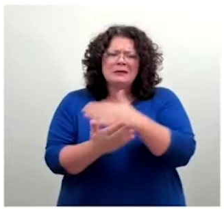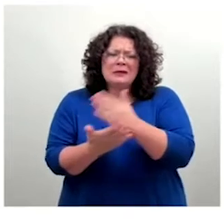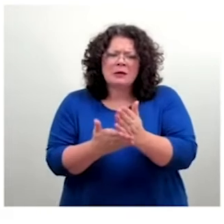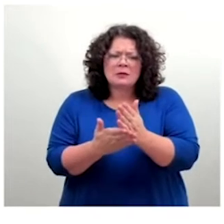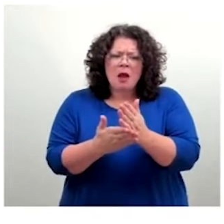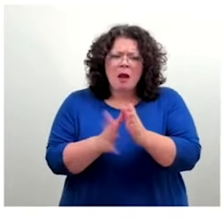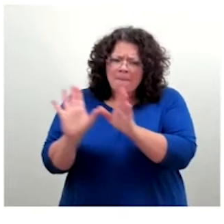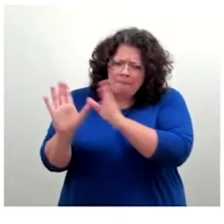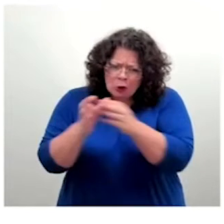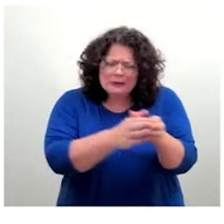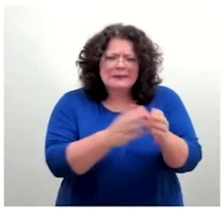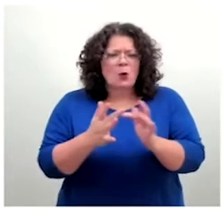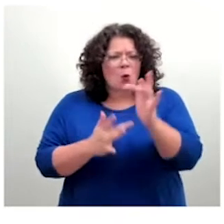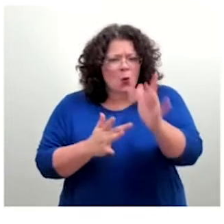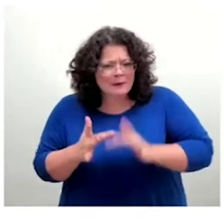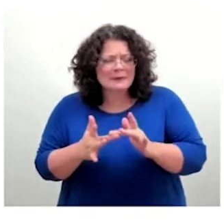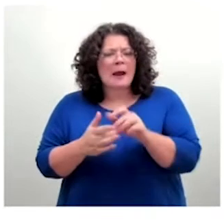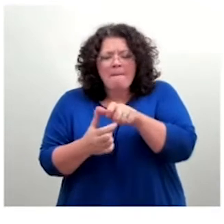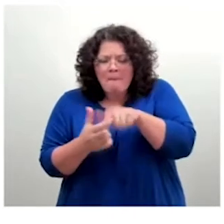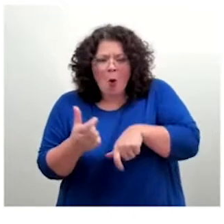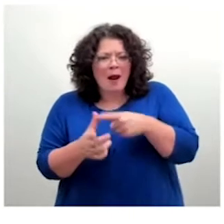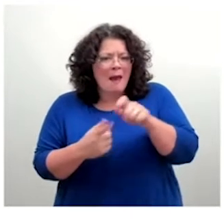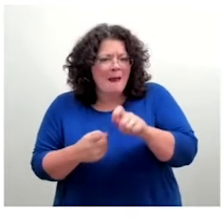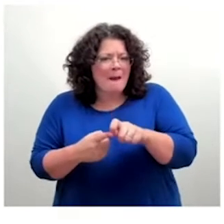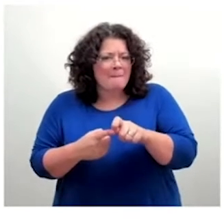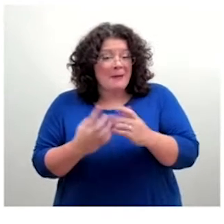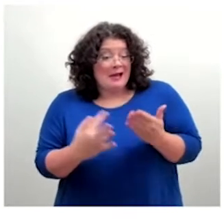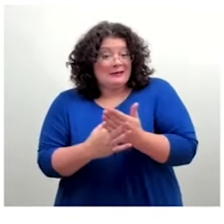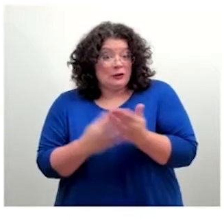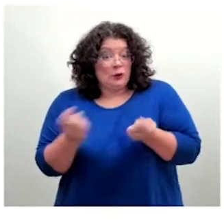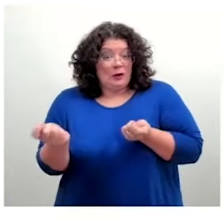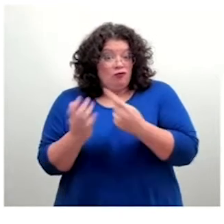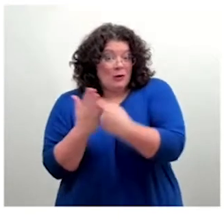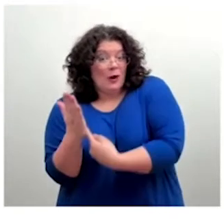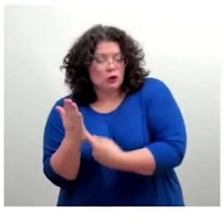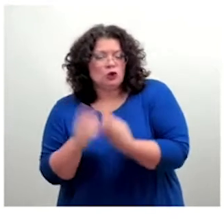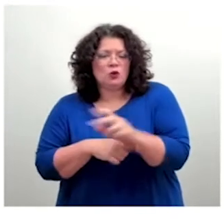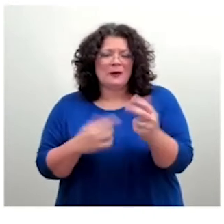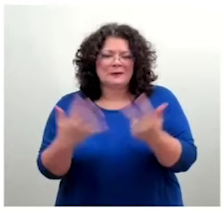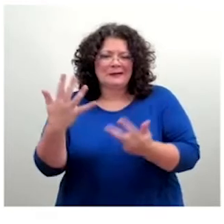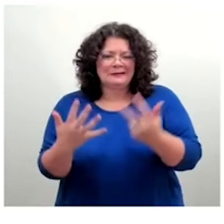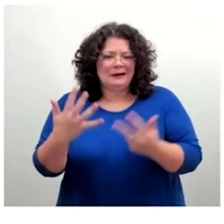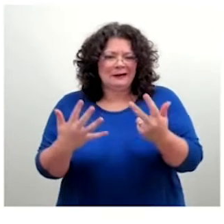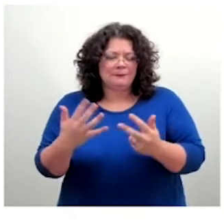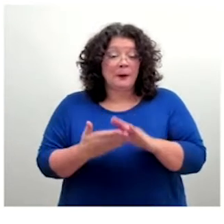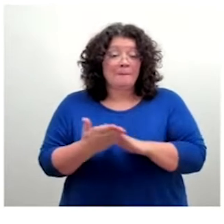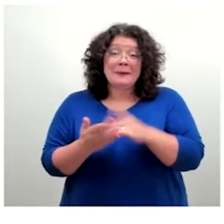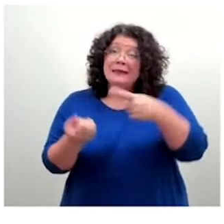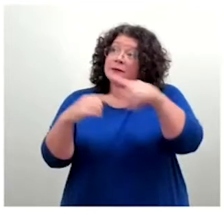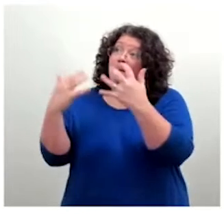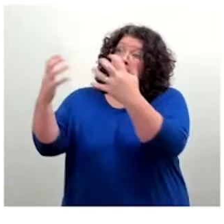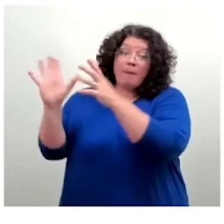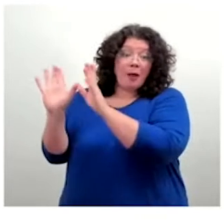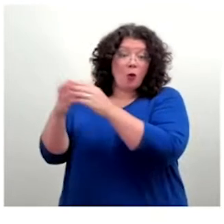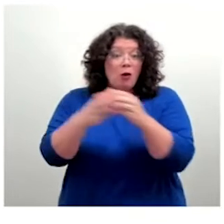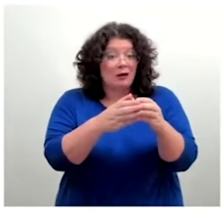people with disabilities. This means meeting the requirements of the Web Content Accessibility Guidelines, or otherwise known as WCAG 2.1